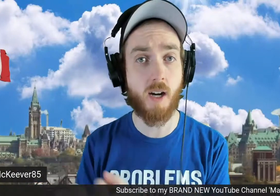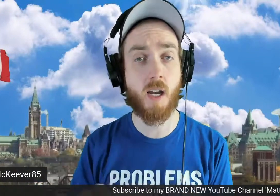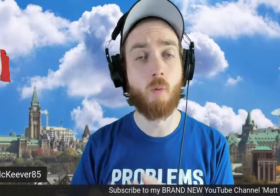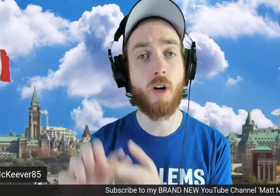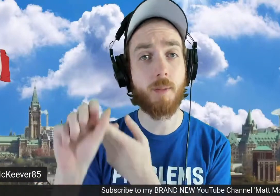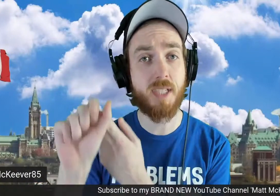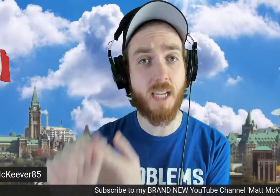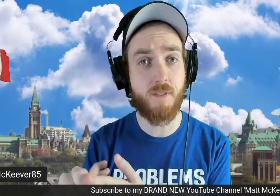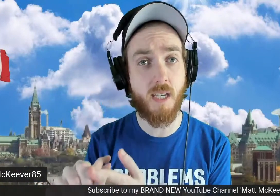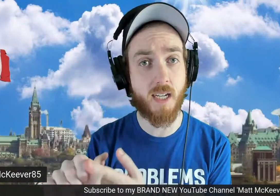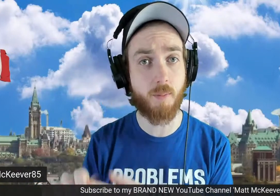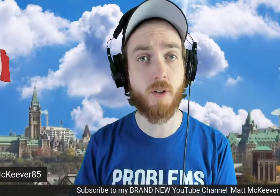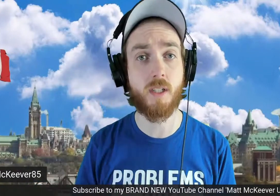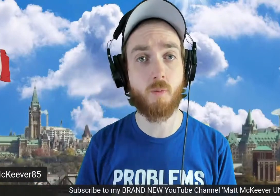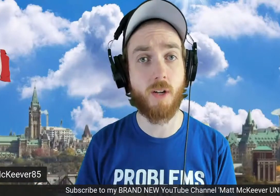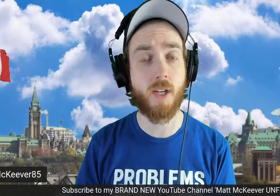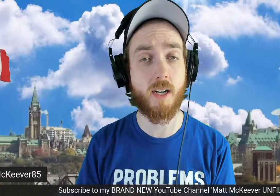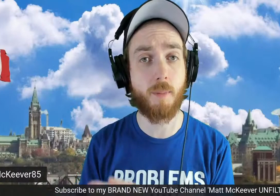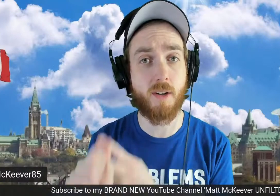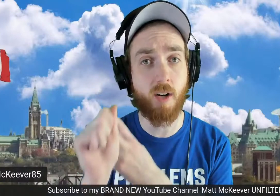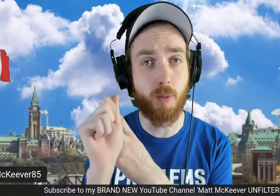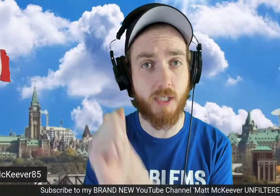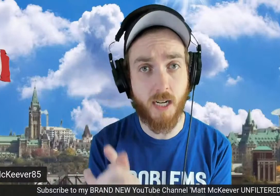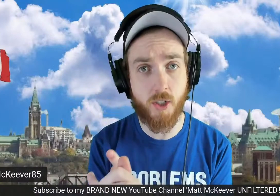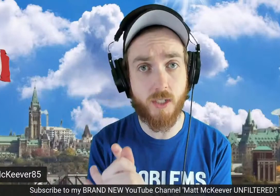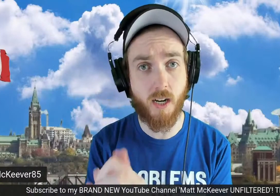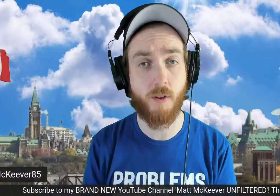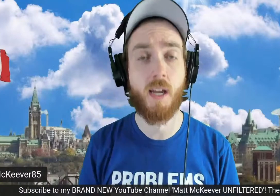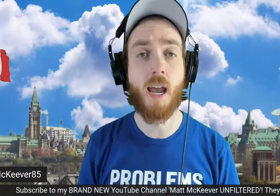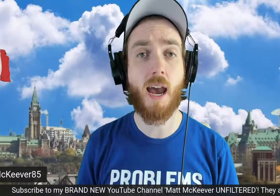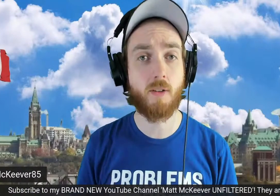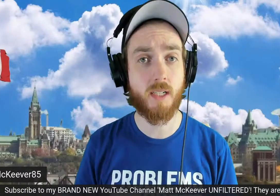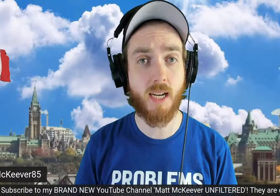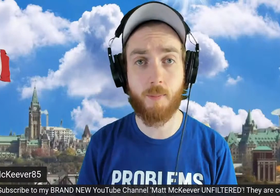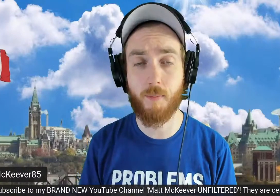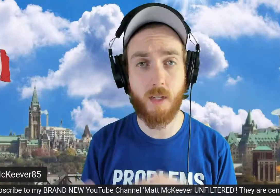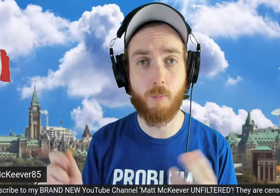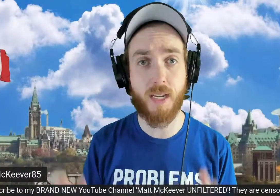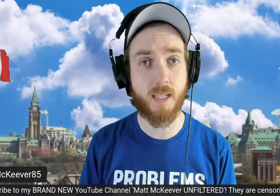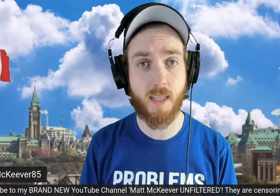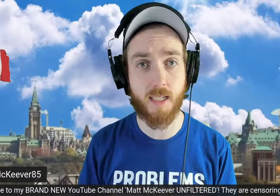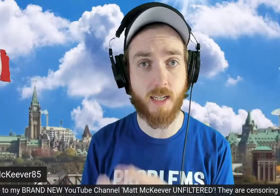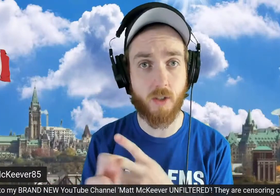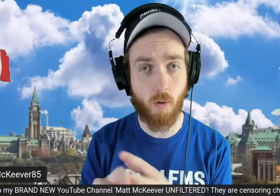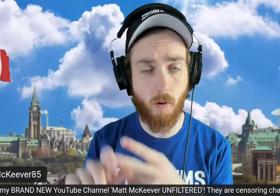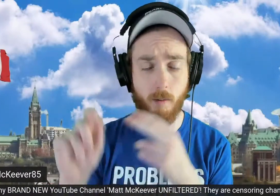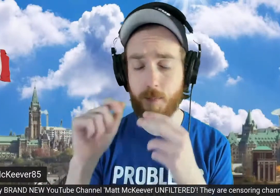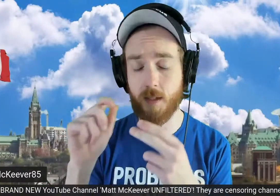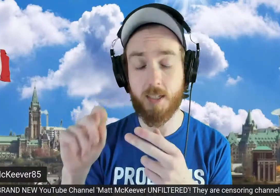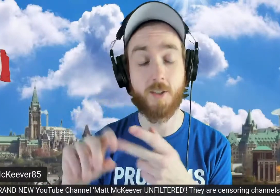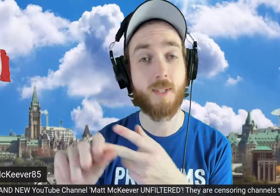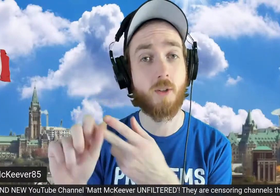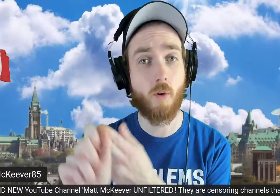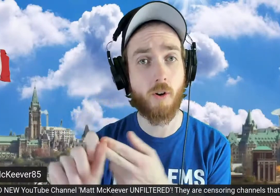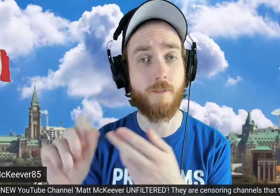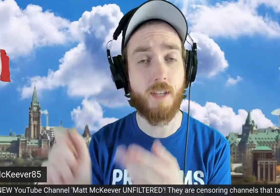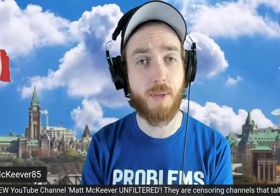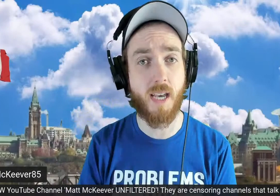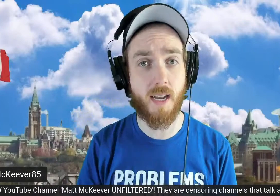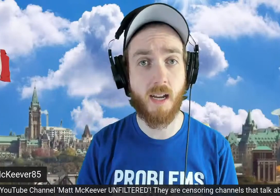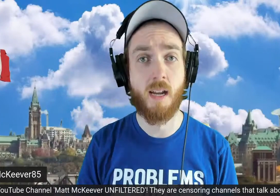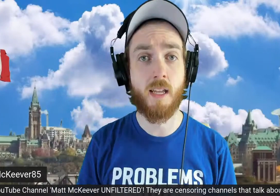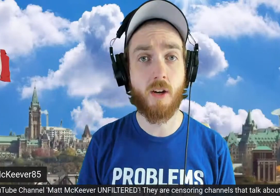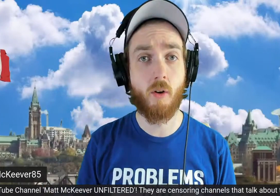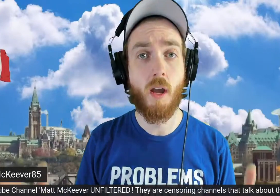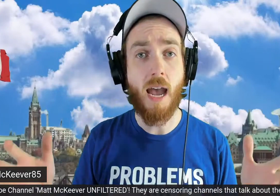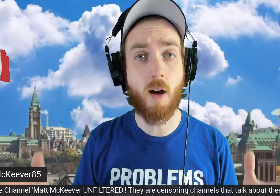and talk. We'll have some safety experts as well, talking about how to protect yourself, how to set up, basic things like Tor or